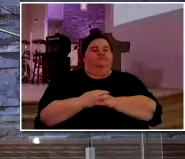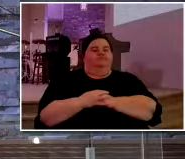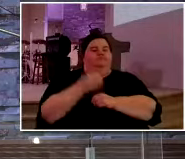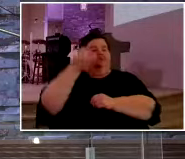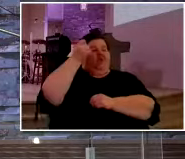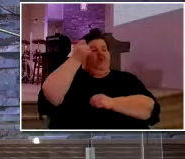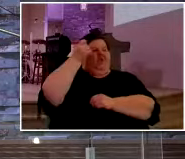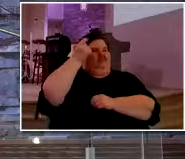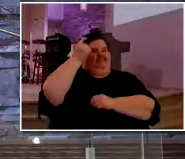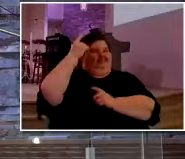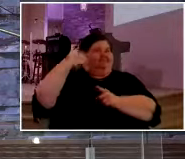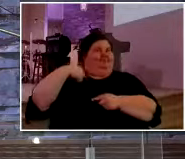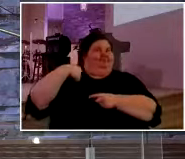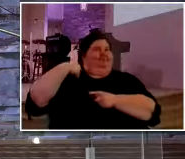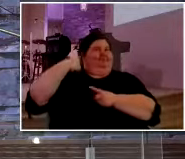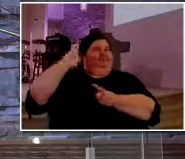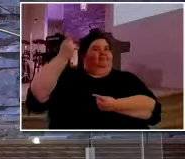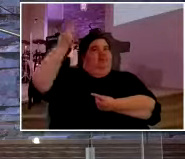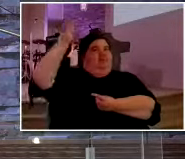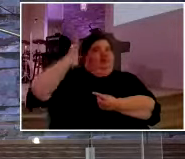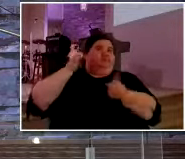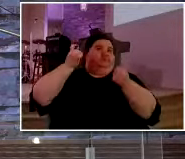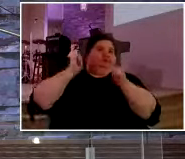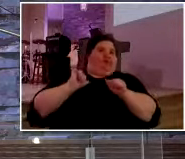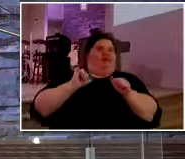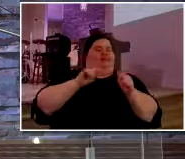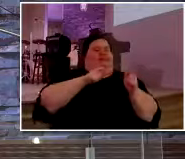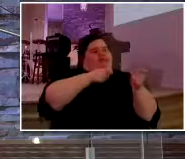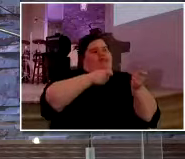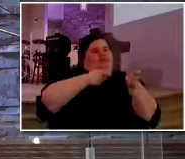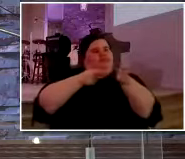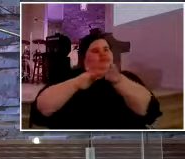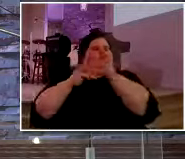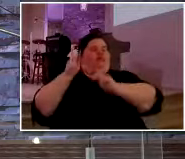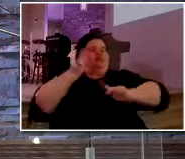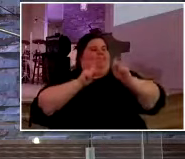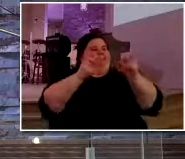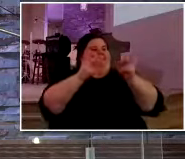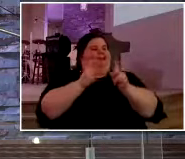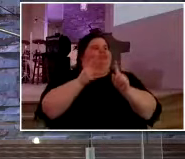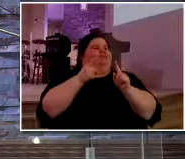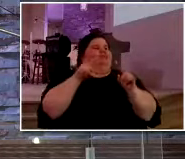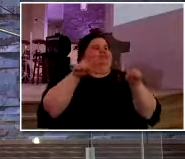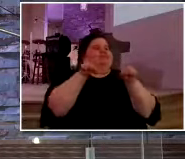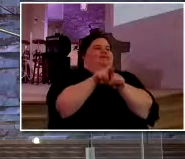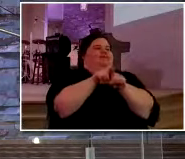back to a Garden of Eden experience ever since it was broken.